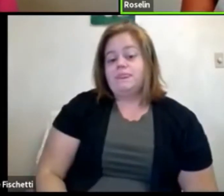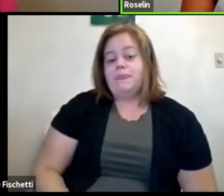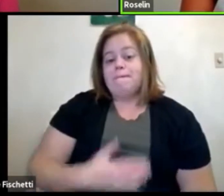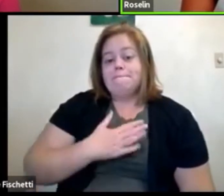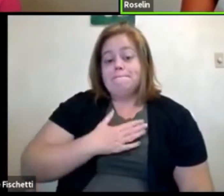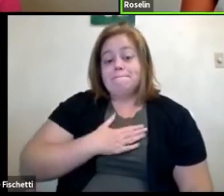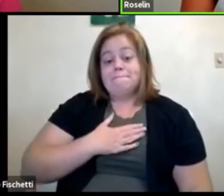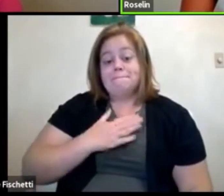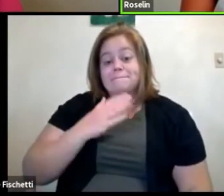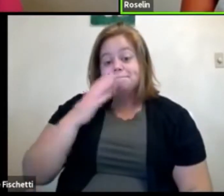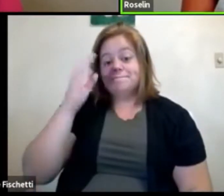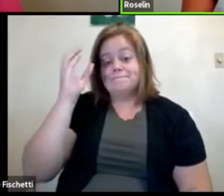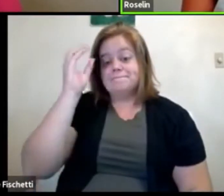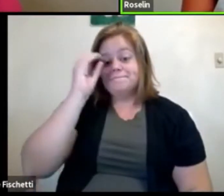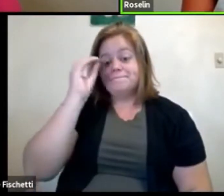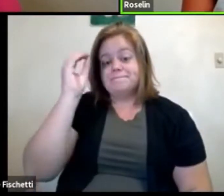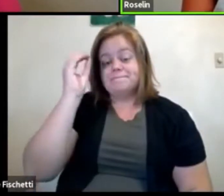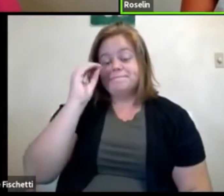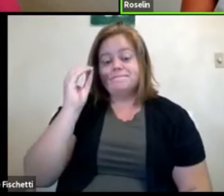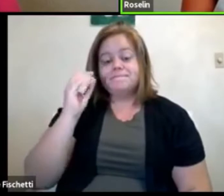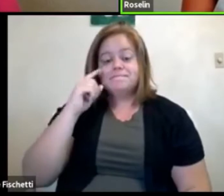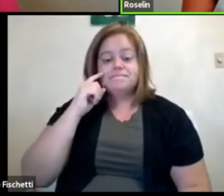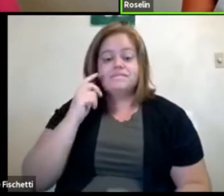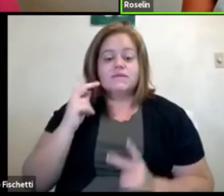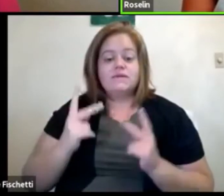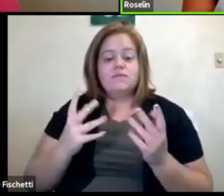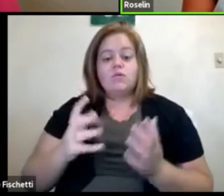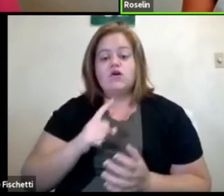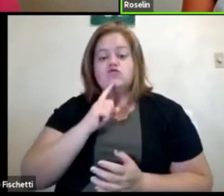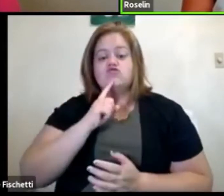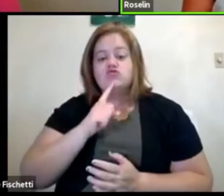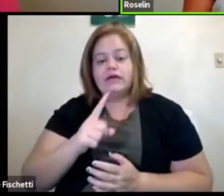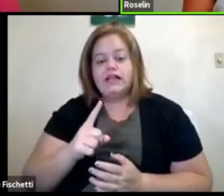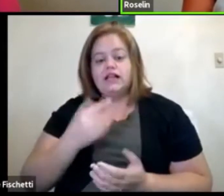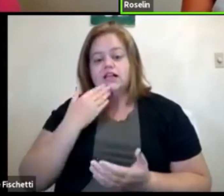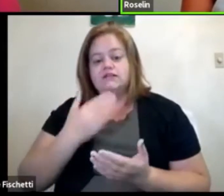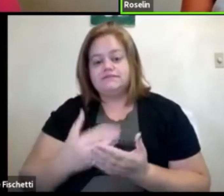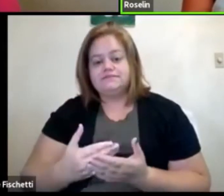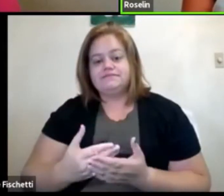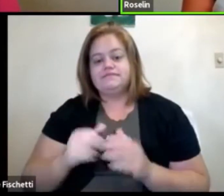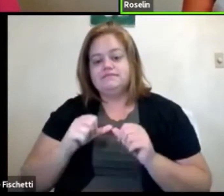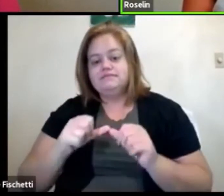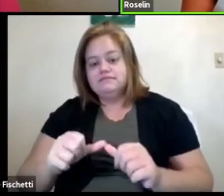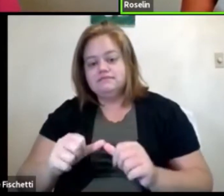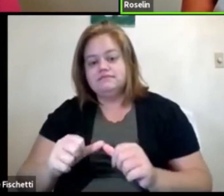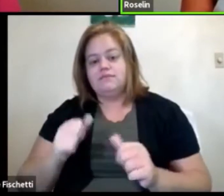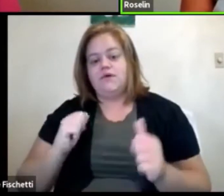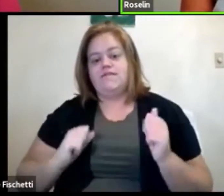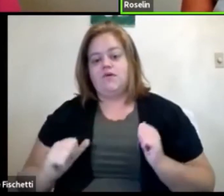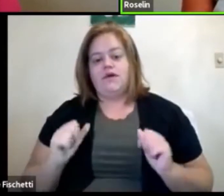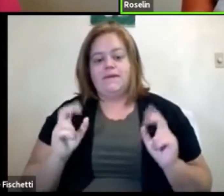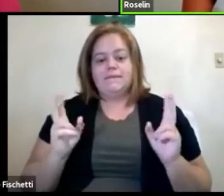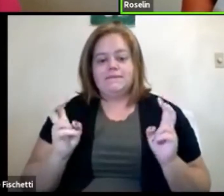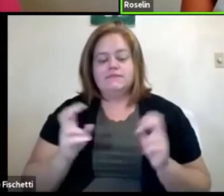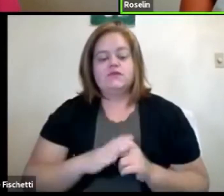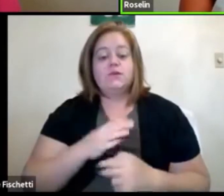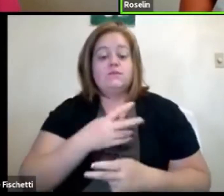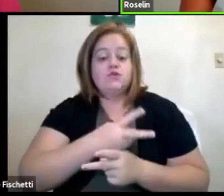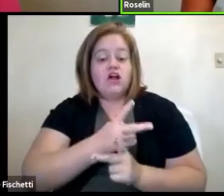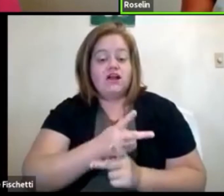think just people want like real performance. So being able to work on products that really deliver